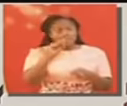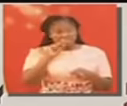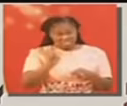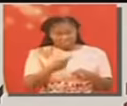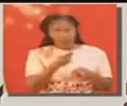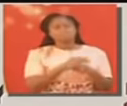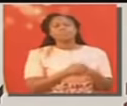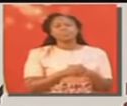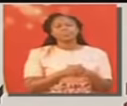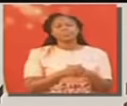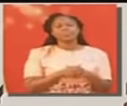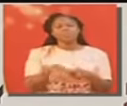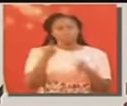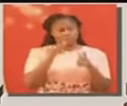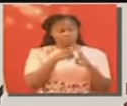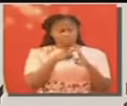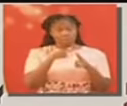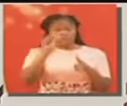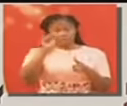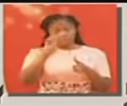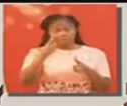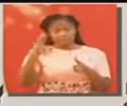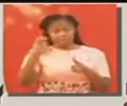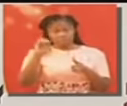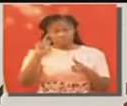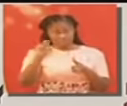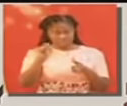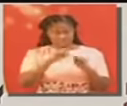system, we currently have